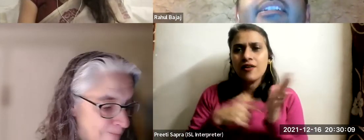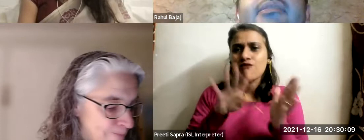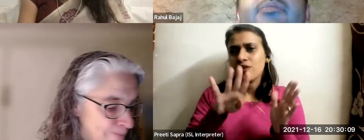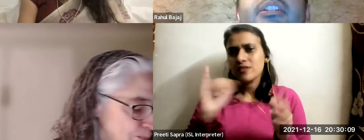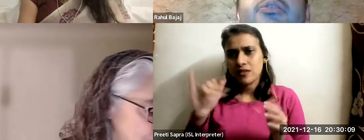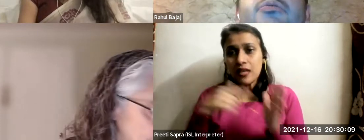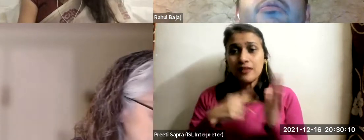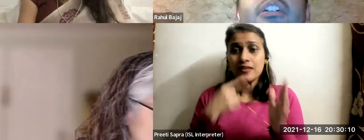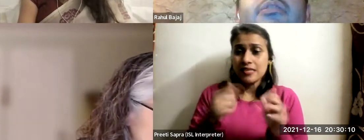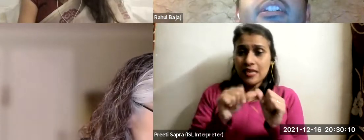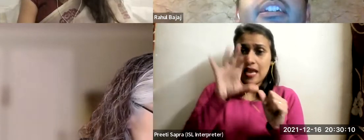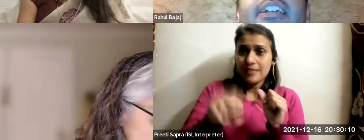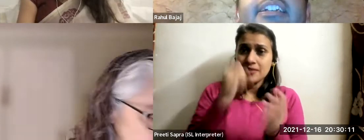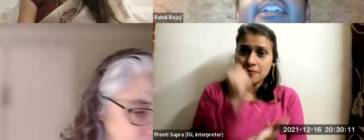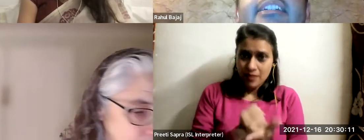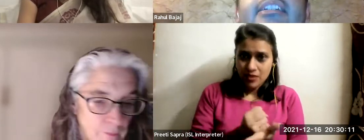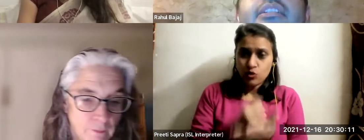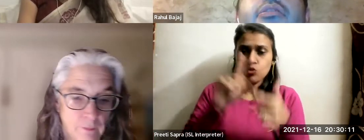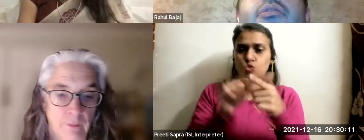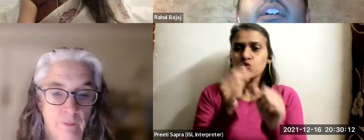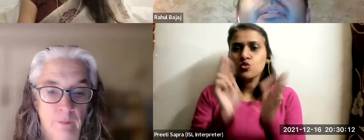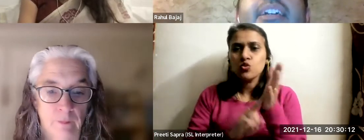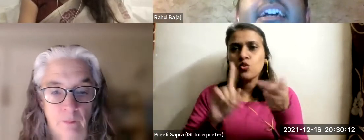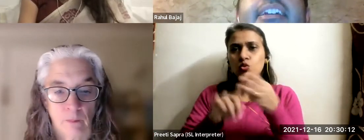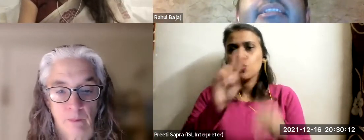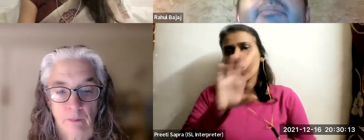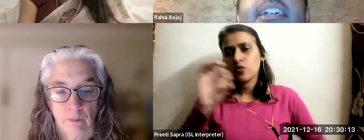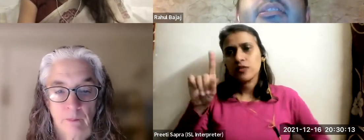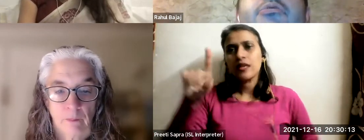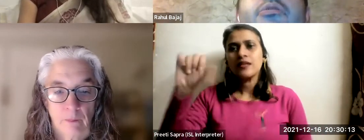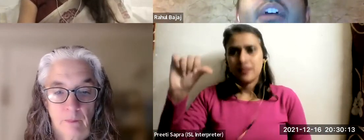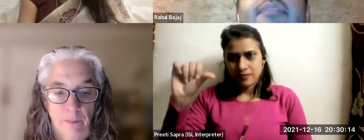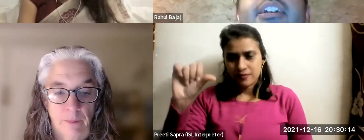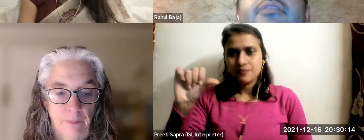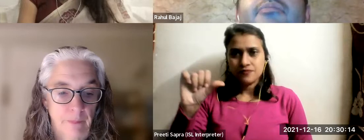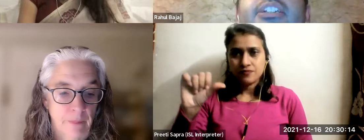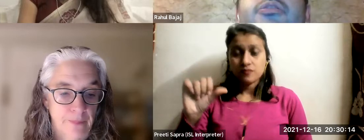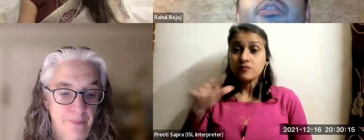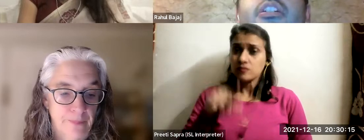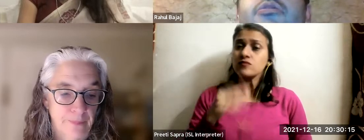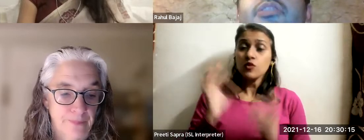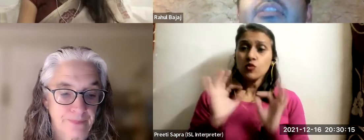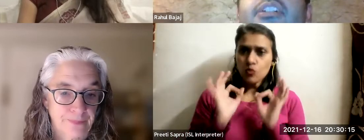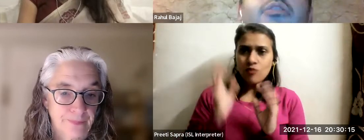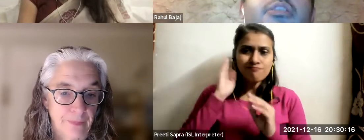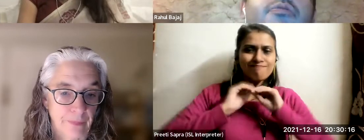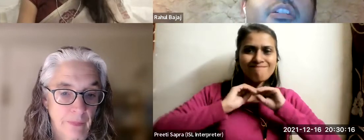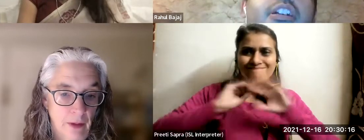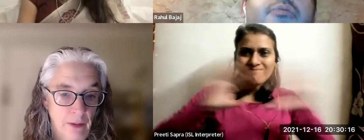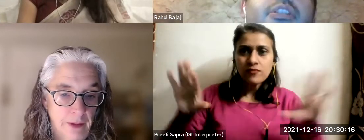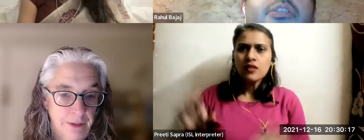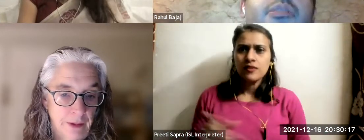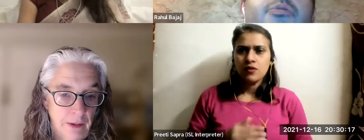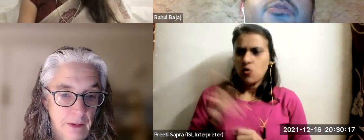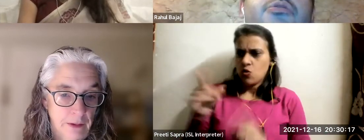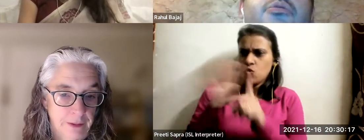platforms accessible till June 2019. So, I mean, be that as it may, it's just good to have that information, not to say that, okay, look, you've not